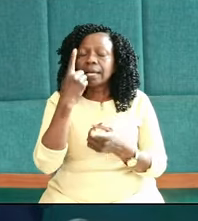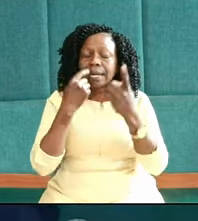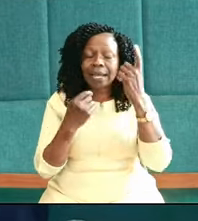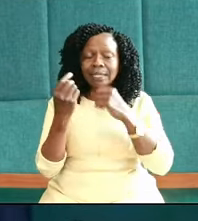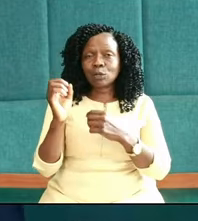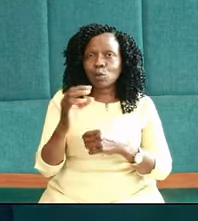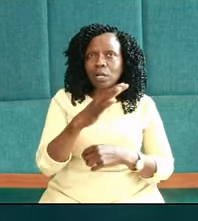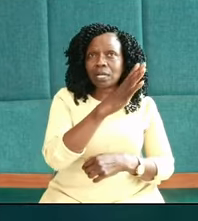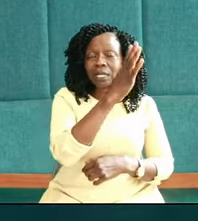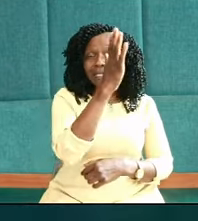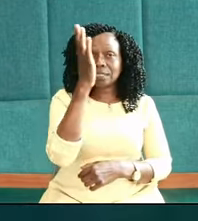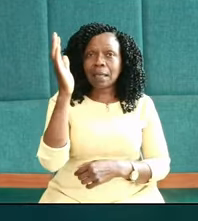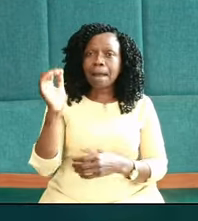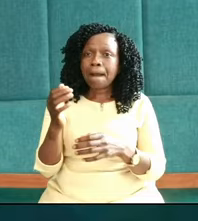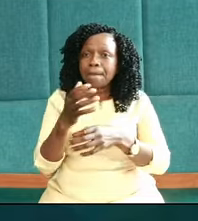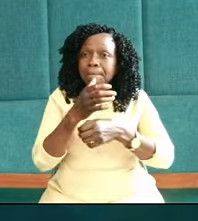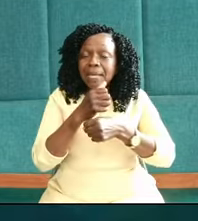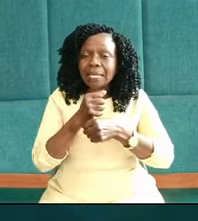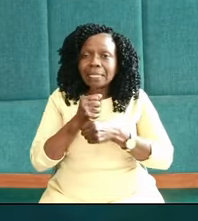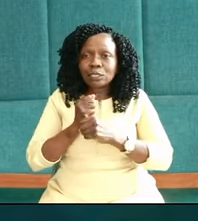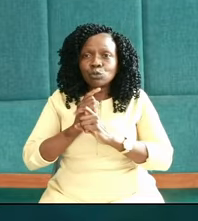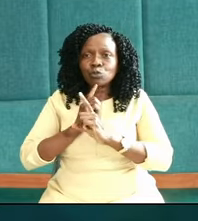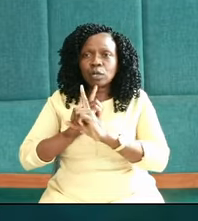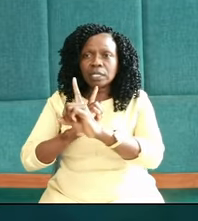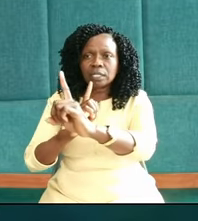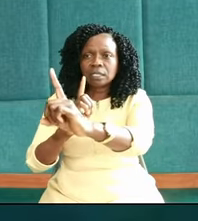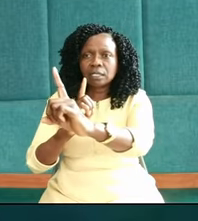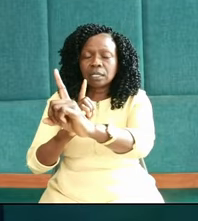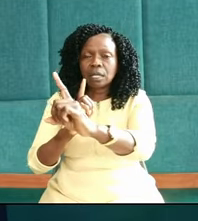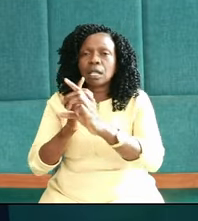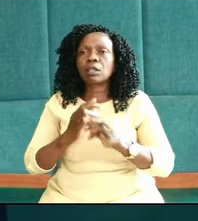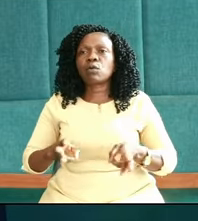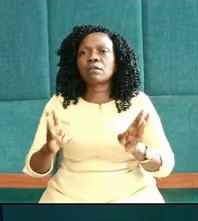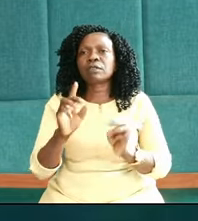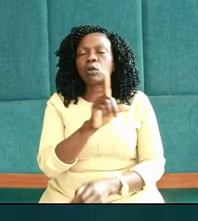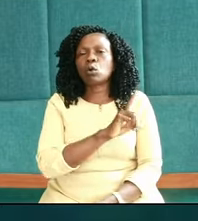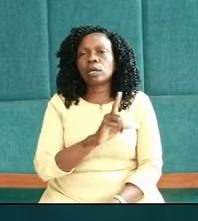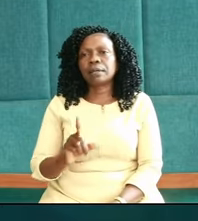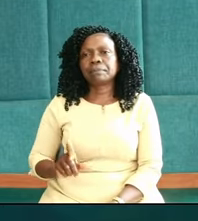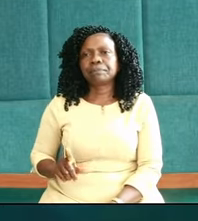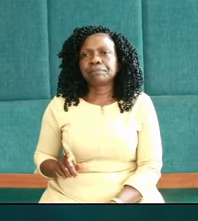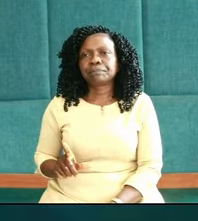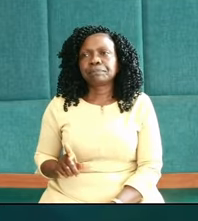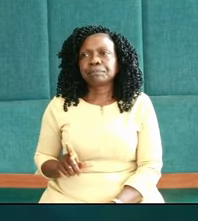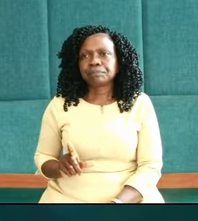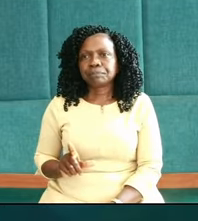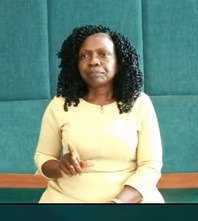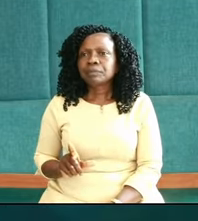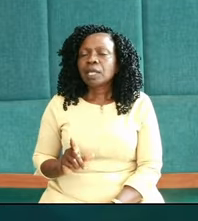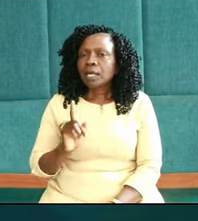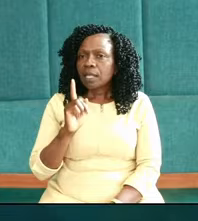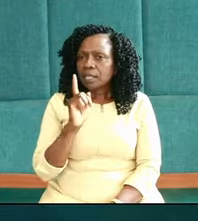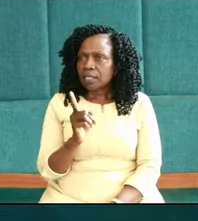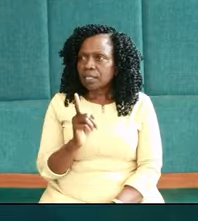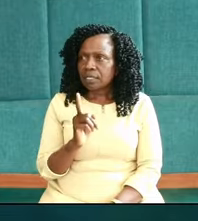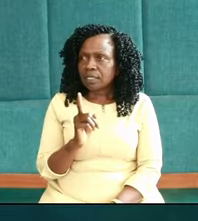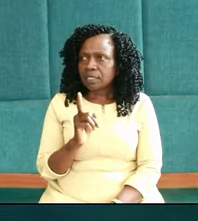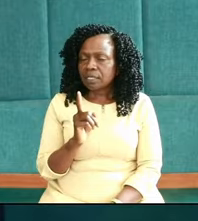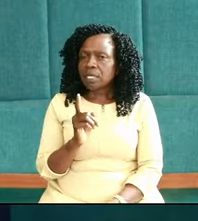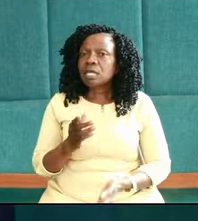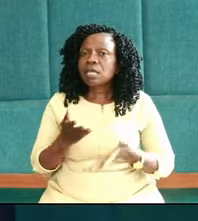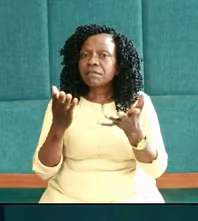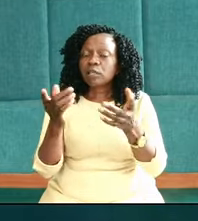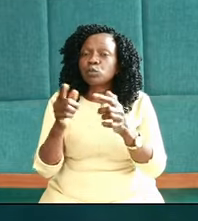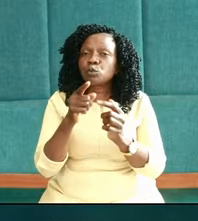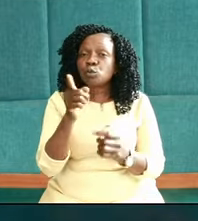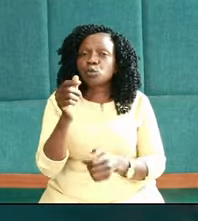make straight the way of the Lord. By the way, this is a call even unto you